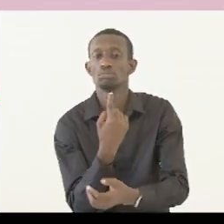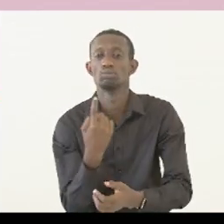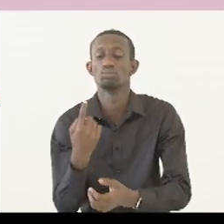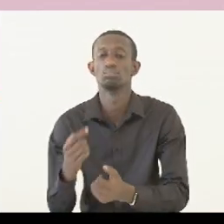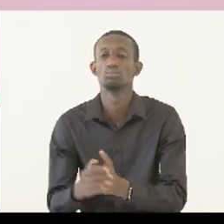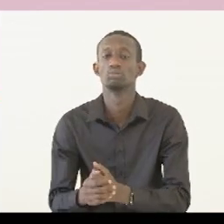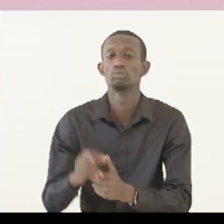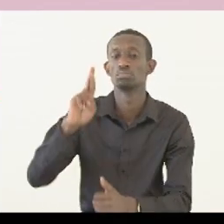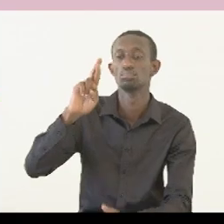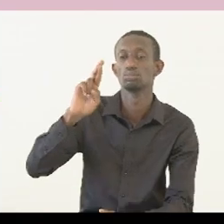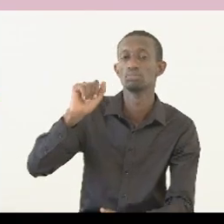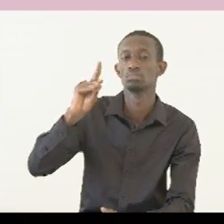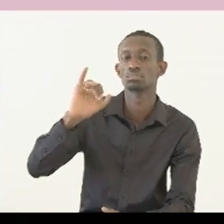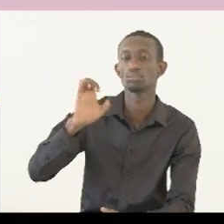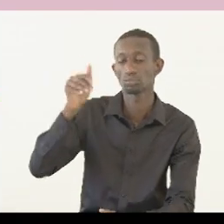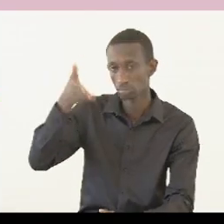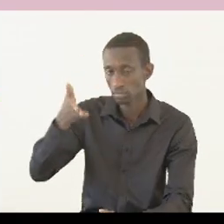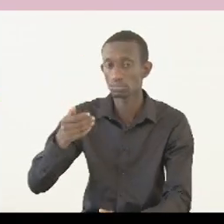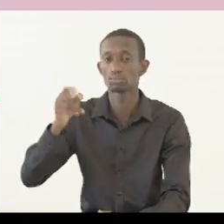and it is their valency.